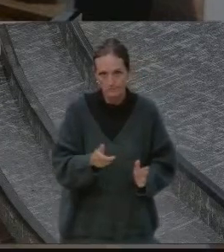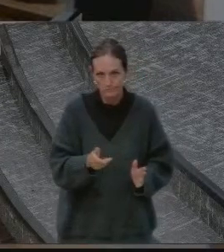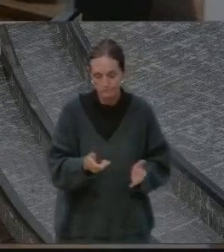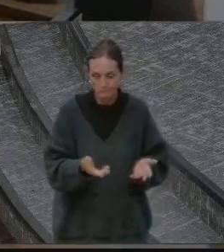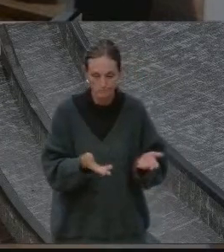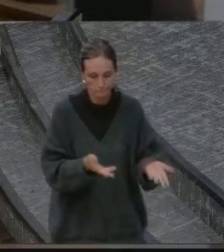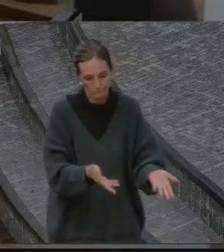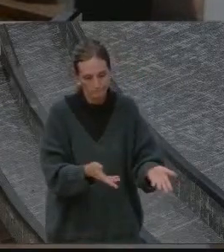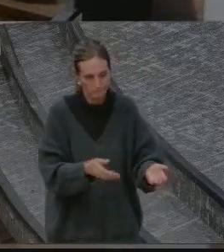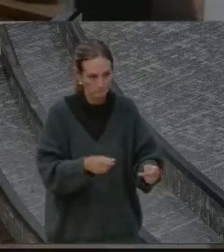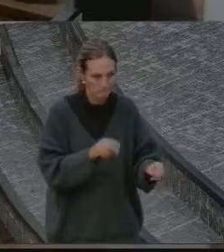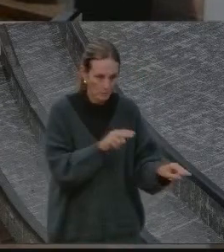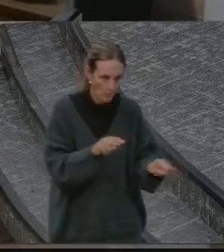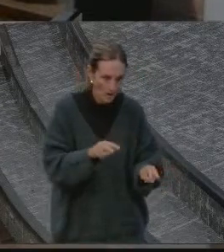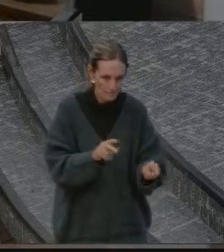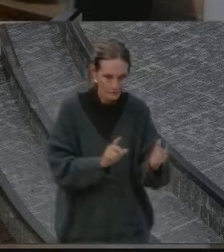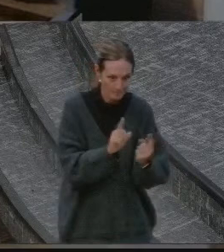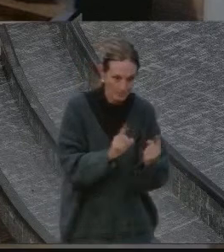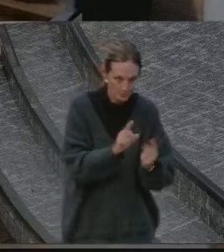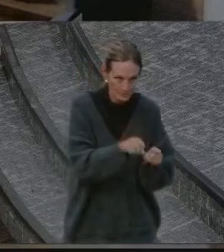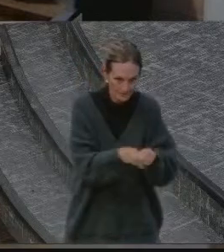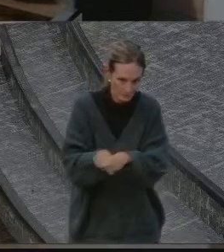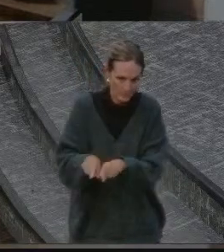well. Thank you.